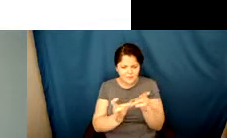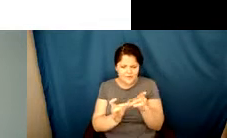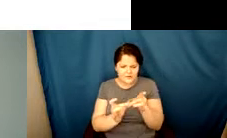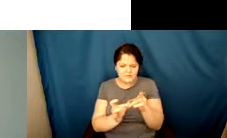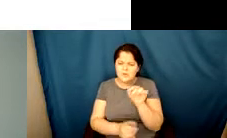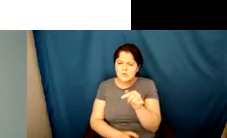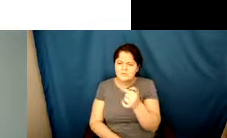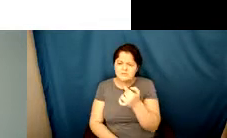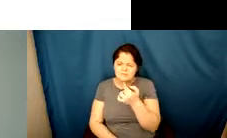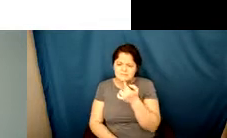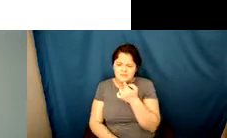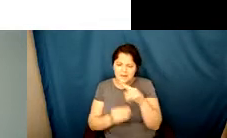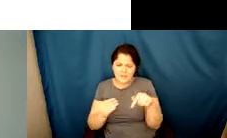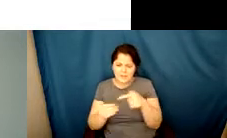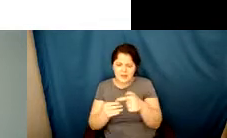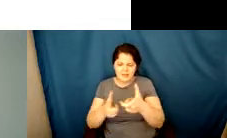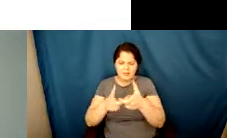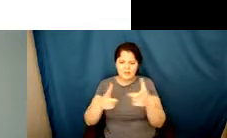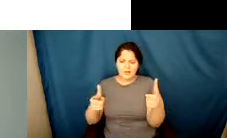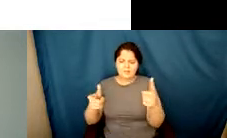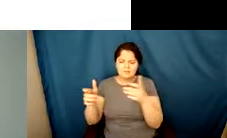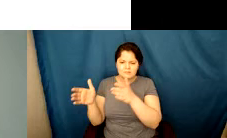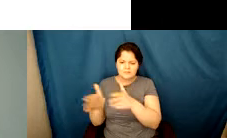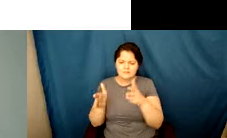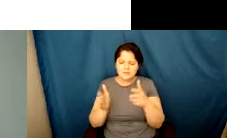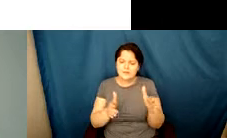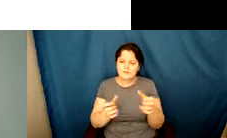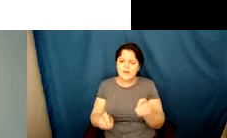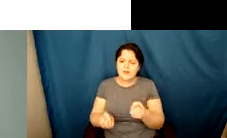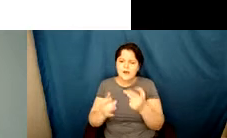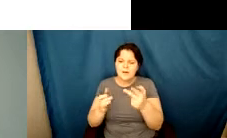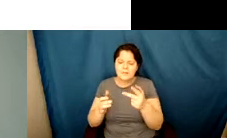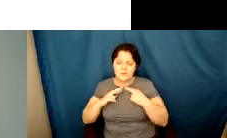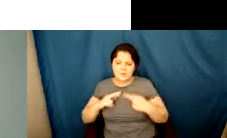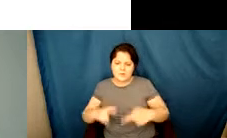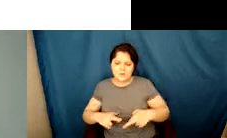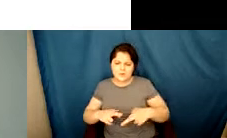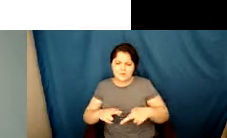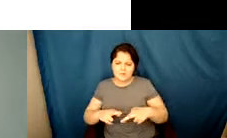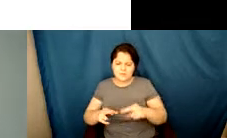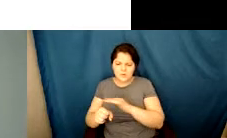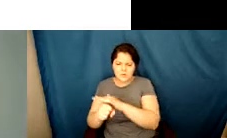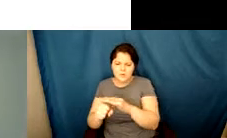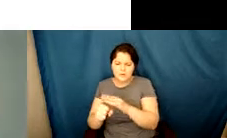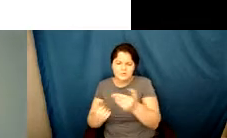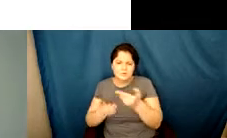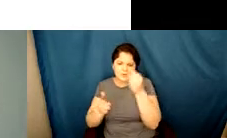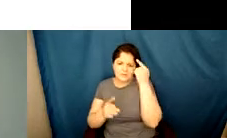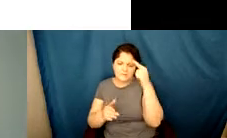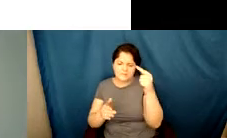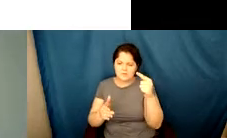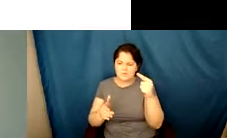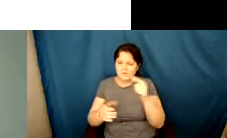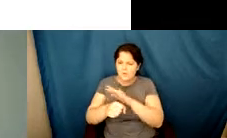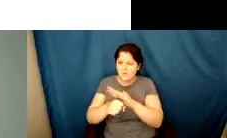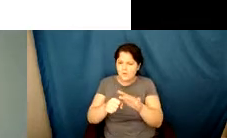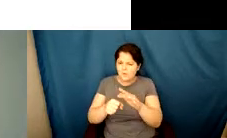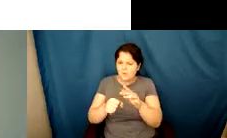saying. This is more about the larger plan, but how many residential units are proposed in total for the entire project? Has